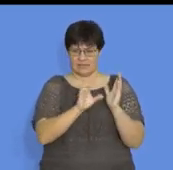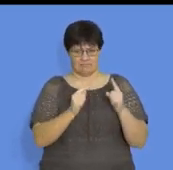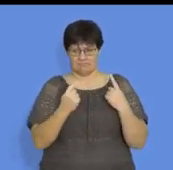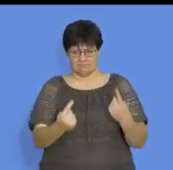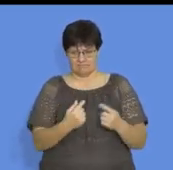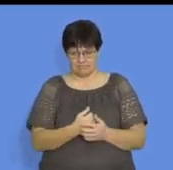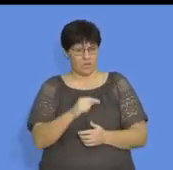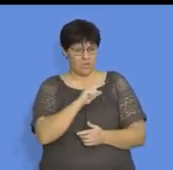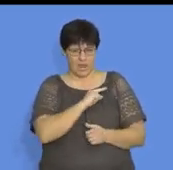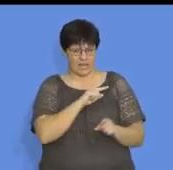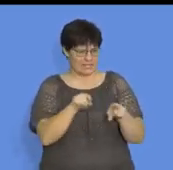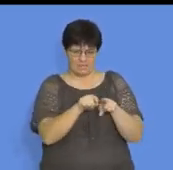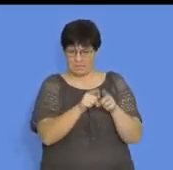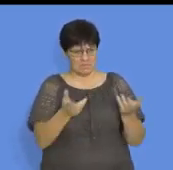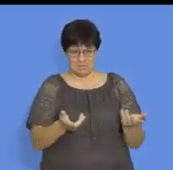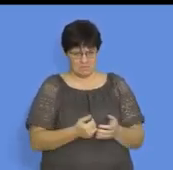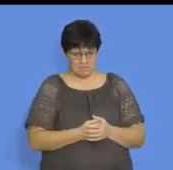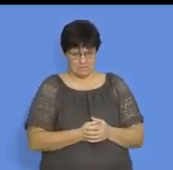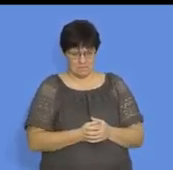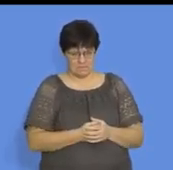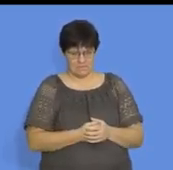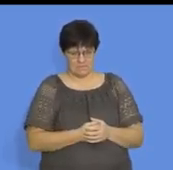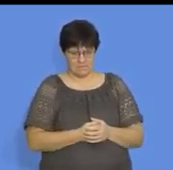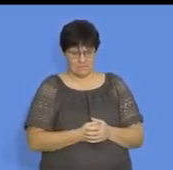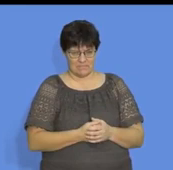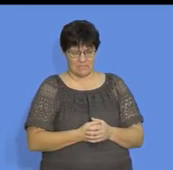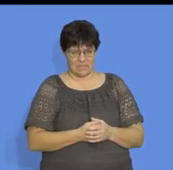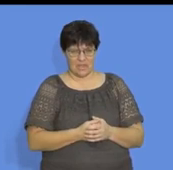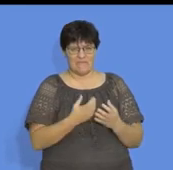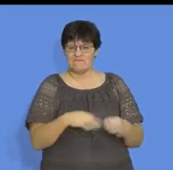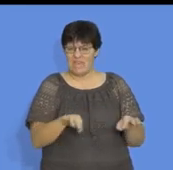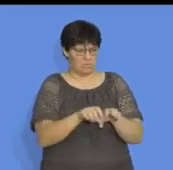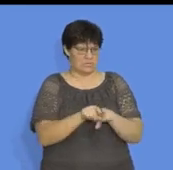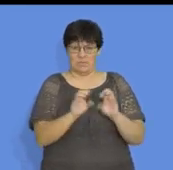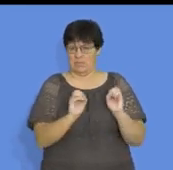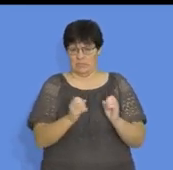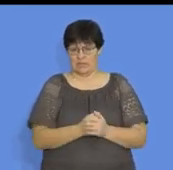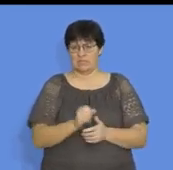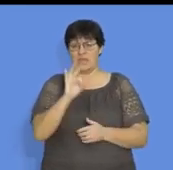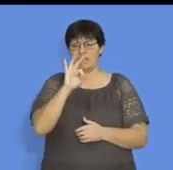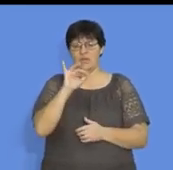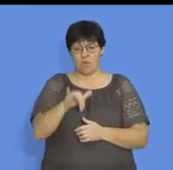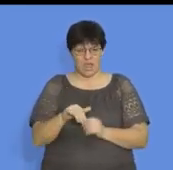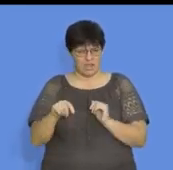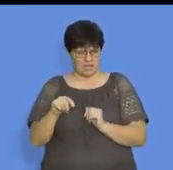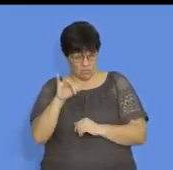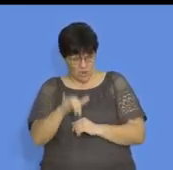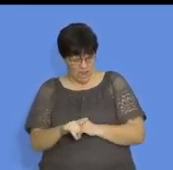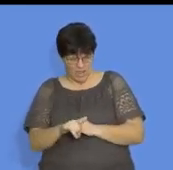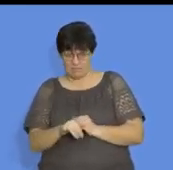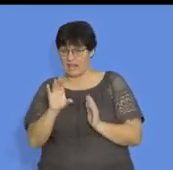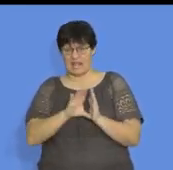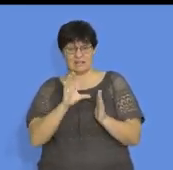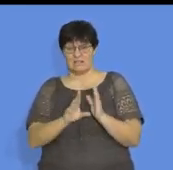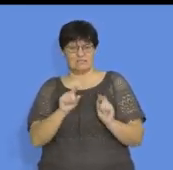them, right? Because they are not like terms. Not like terms, they don't have the same value. 3y and y, you also